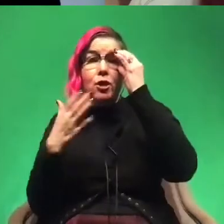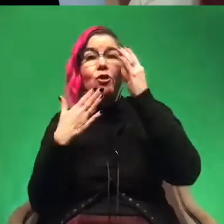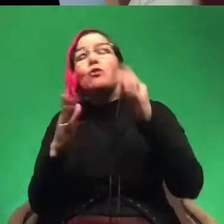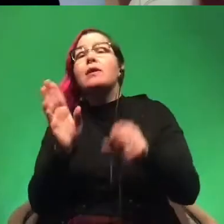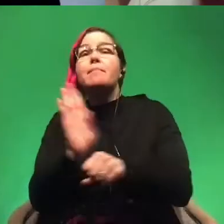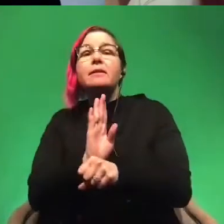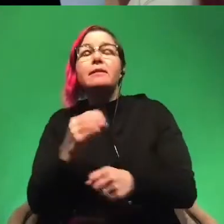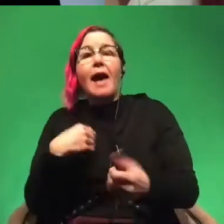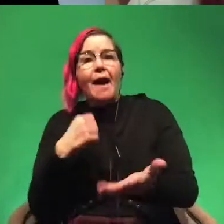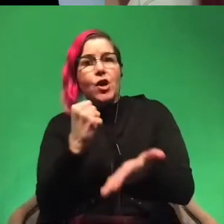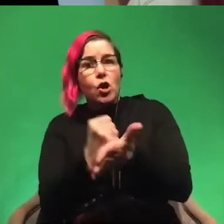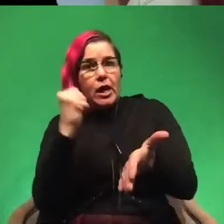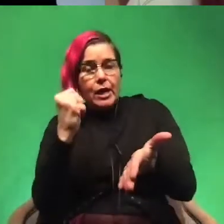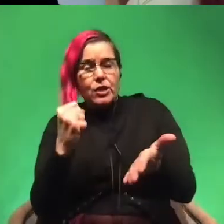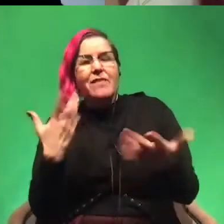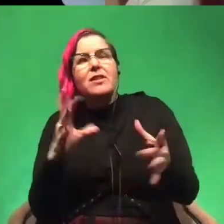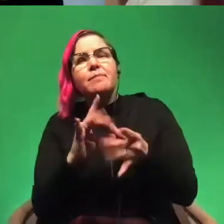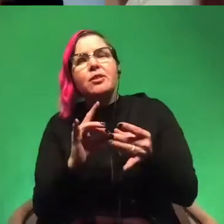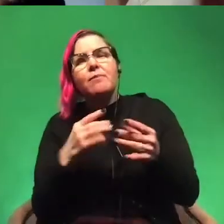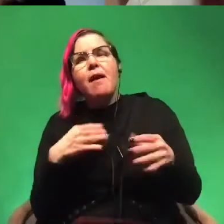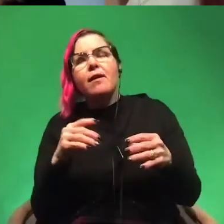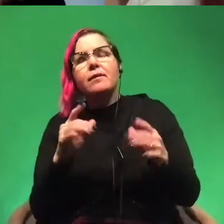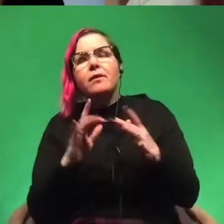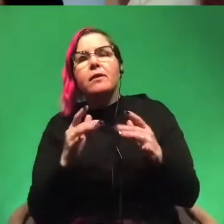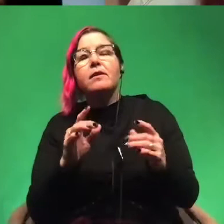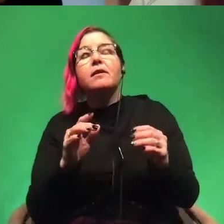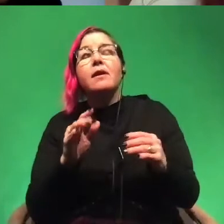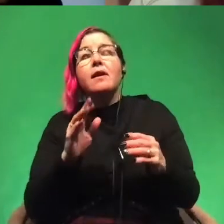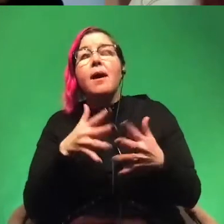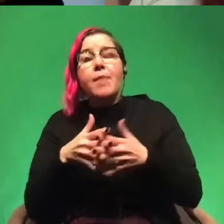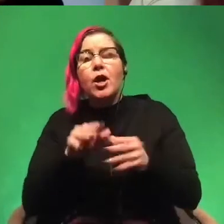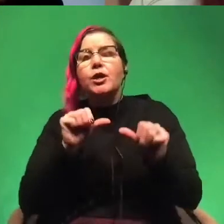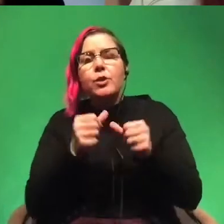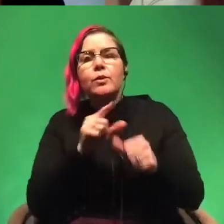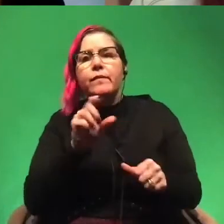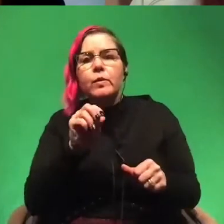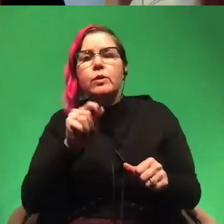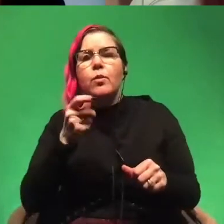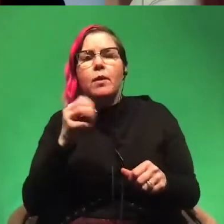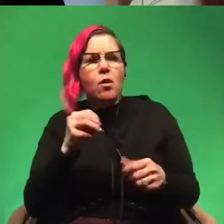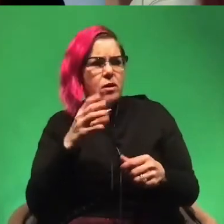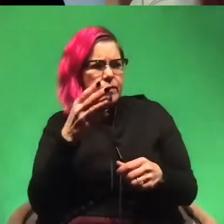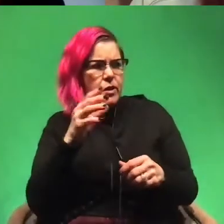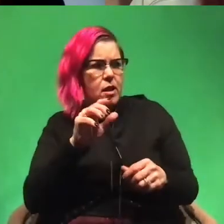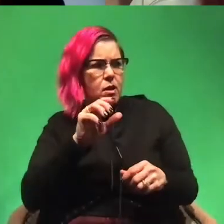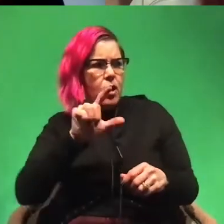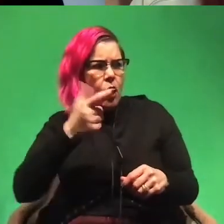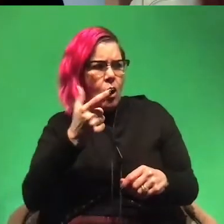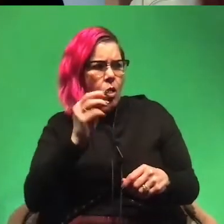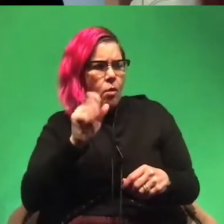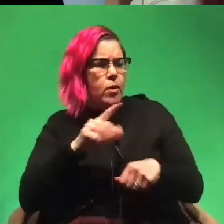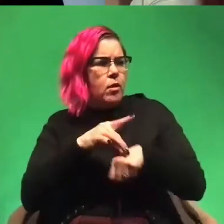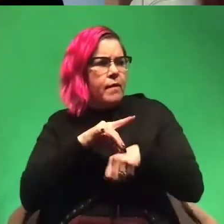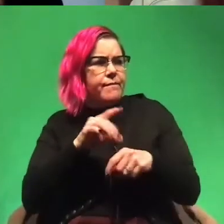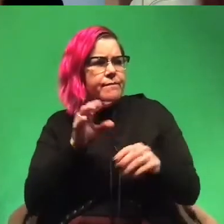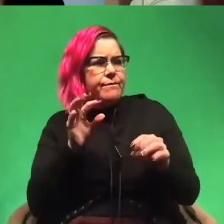have accreditation, and I mentioned this in my thread. There's the American Association of Zoos and Aquariums. There's the Global Federation